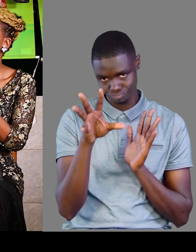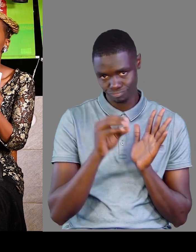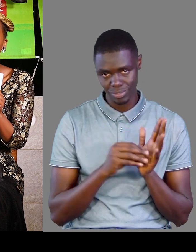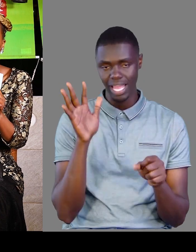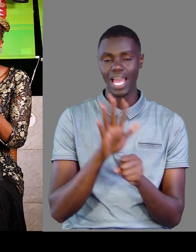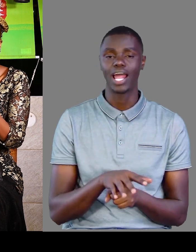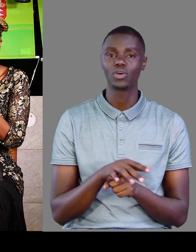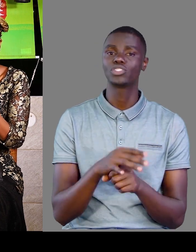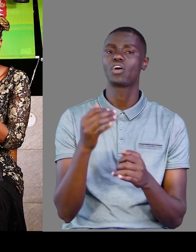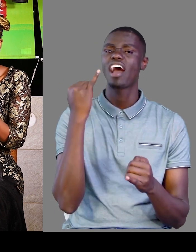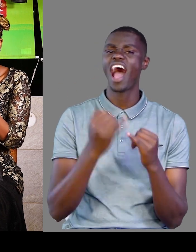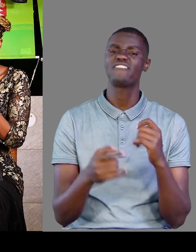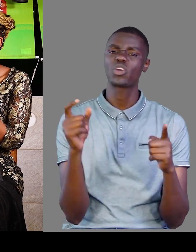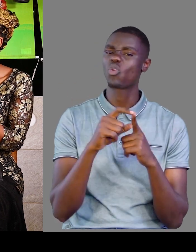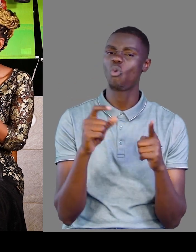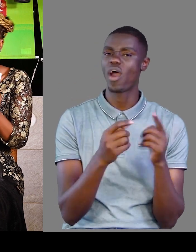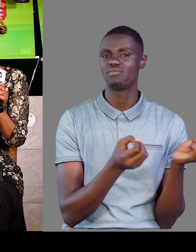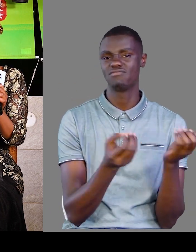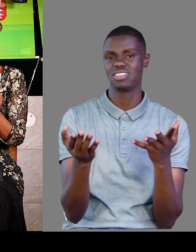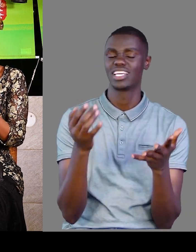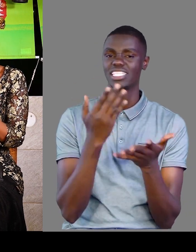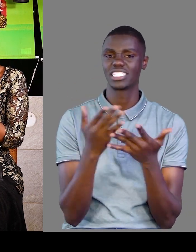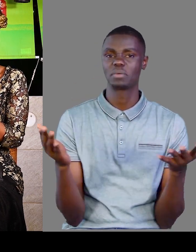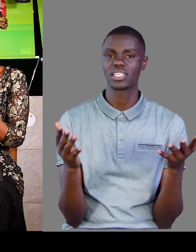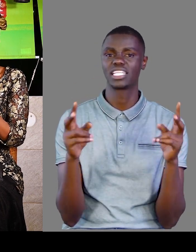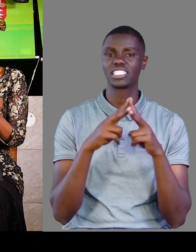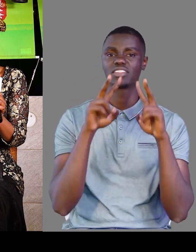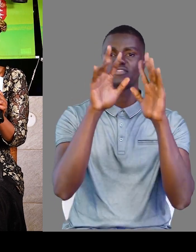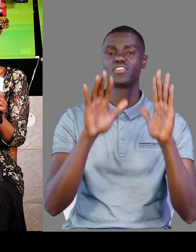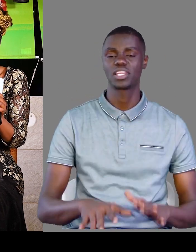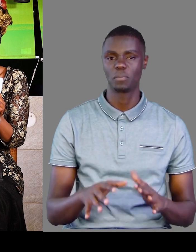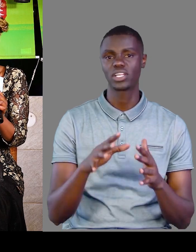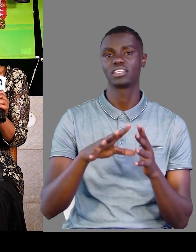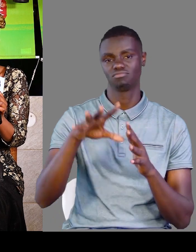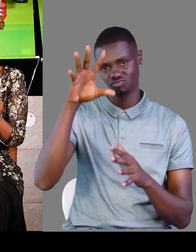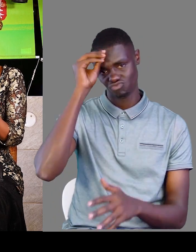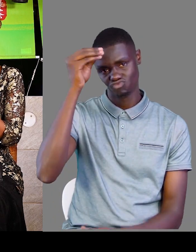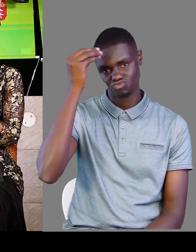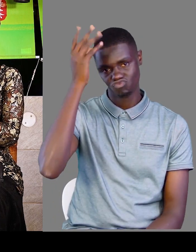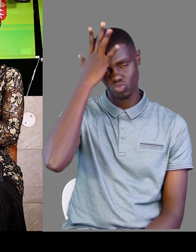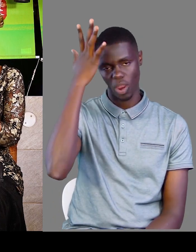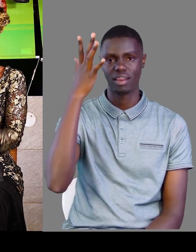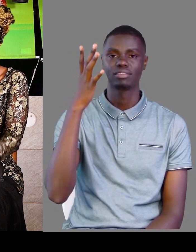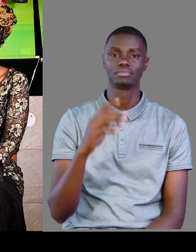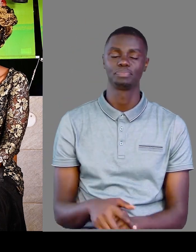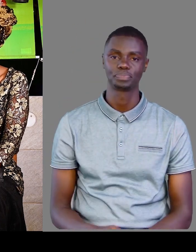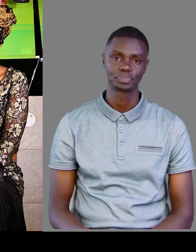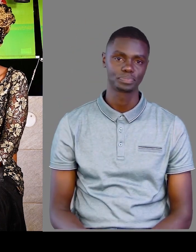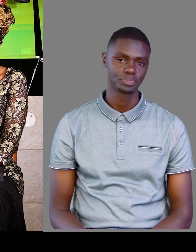Just give them a final word, something which you know can be a very important takeaway for anyone who's out there watching this show.